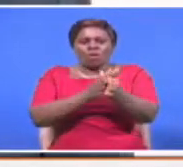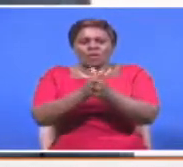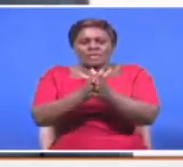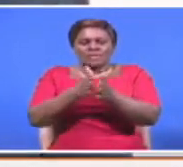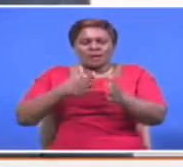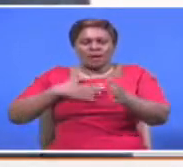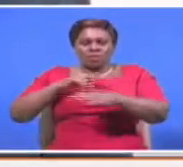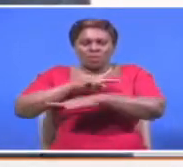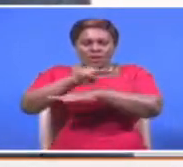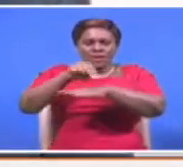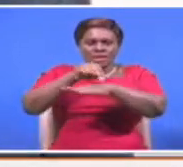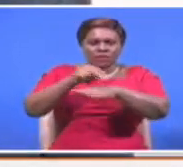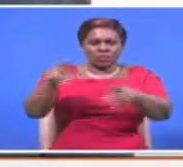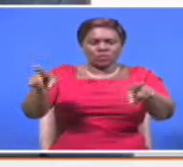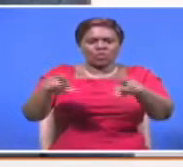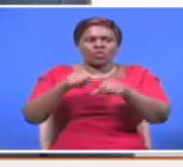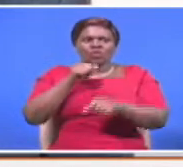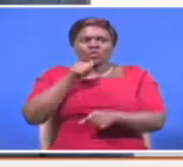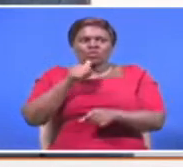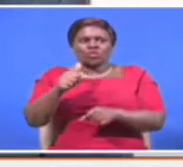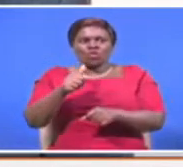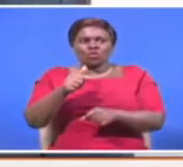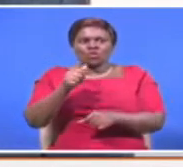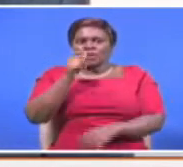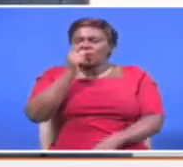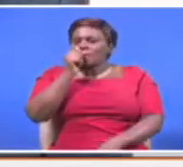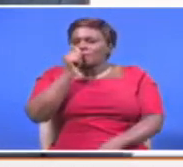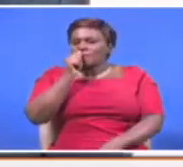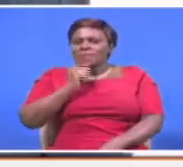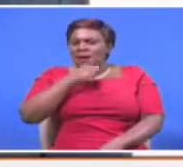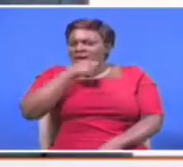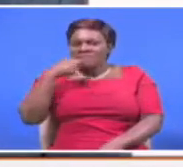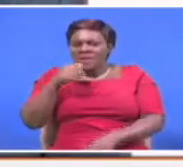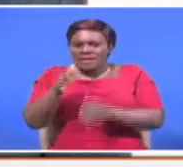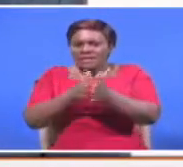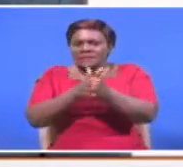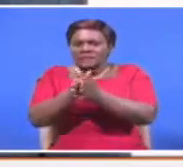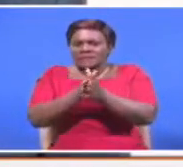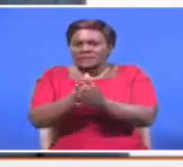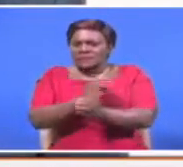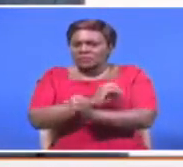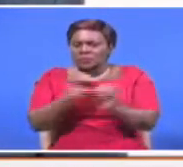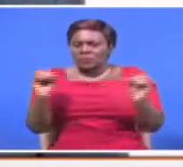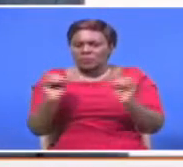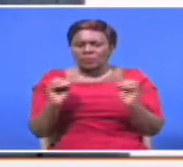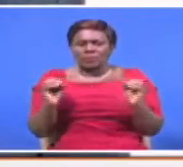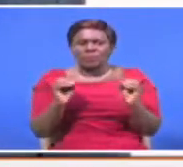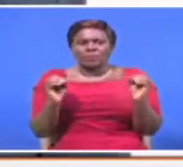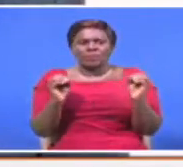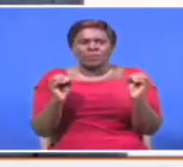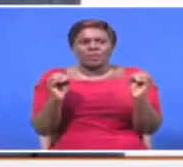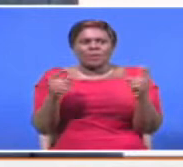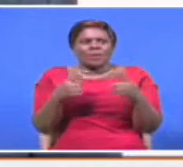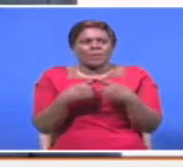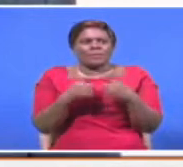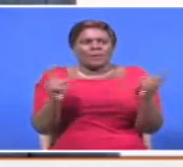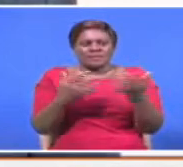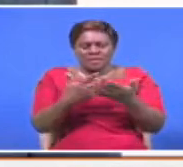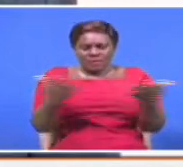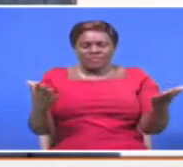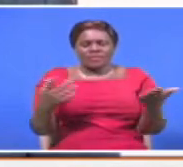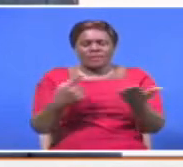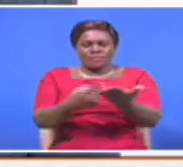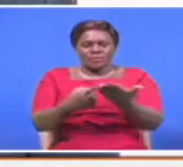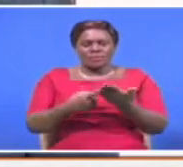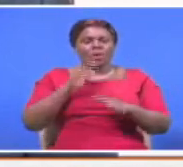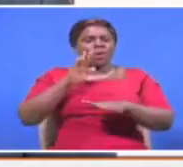our nation and not in any private interest or any personal interest, but everything that we shall engage